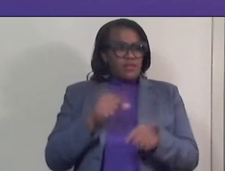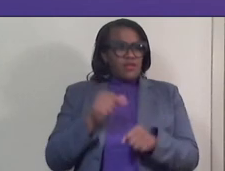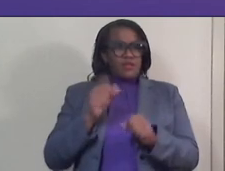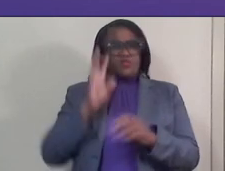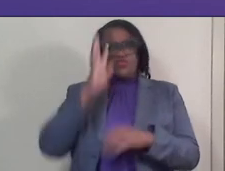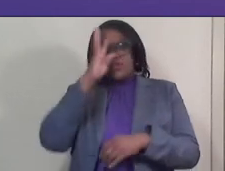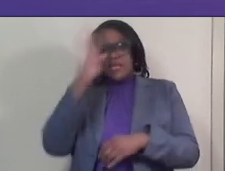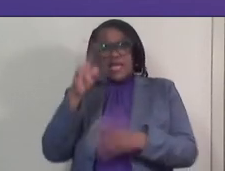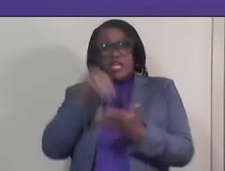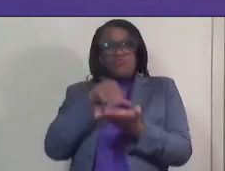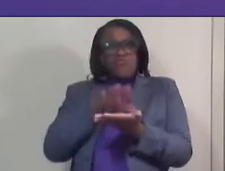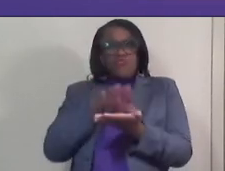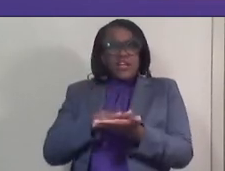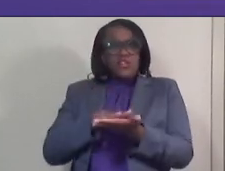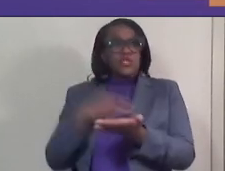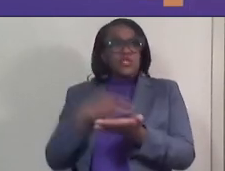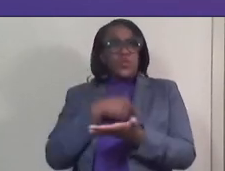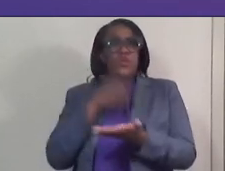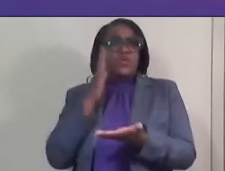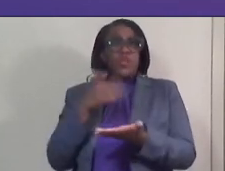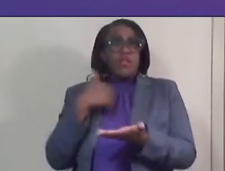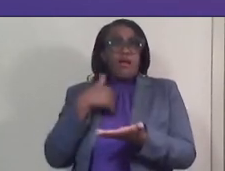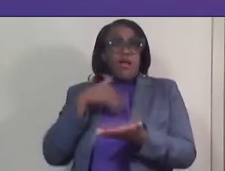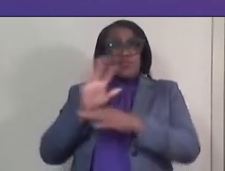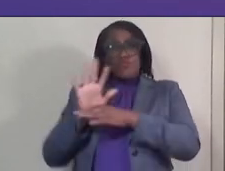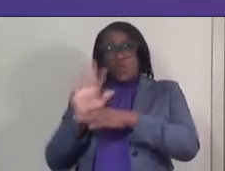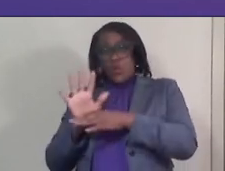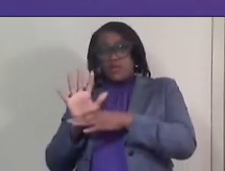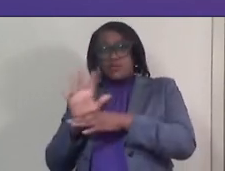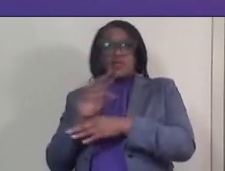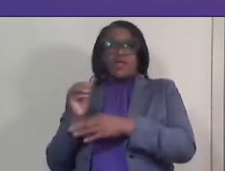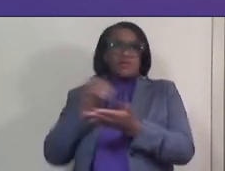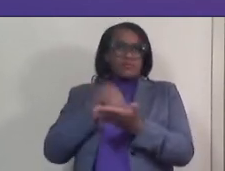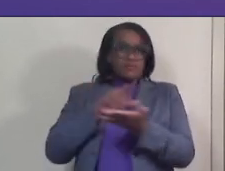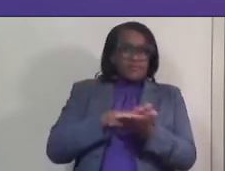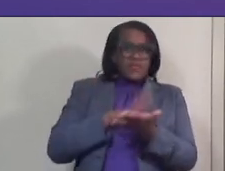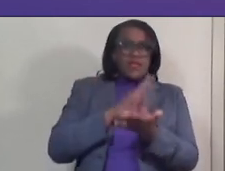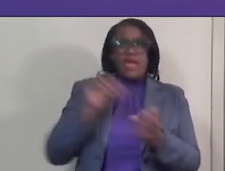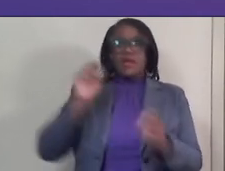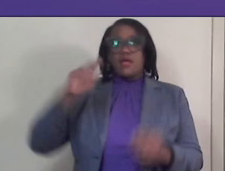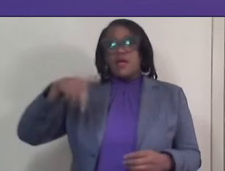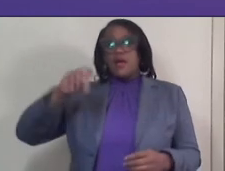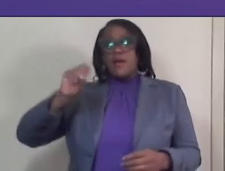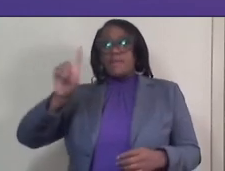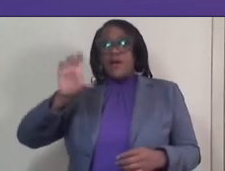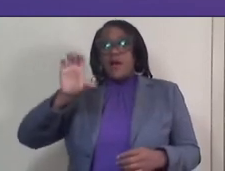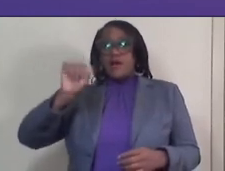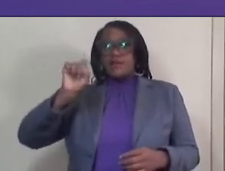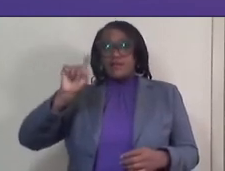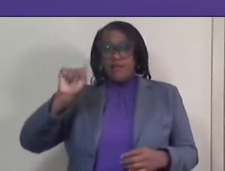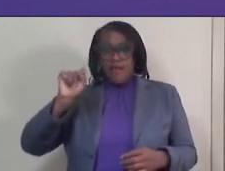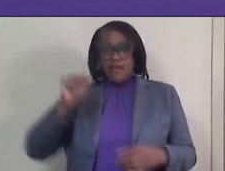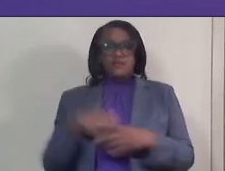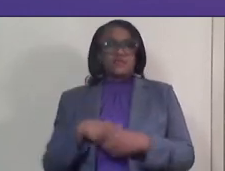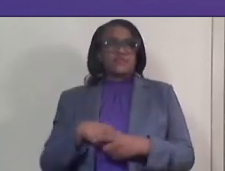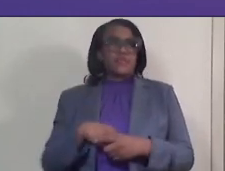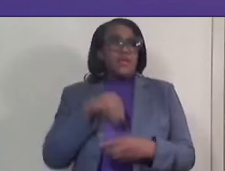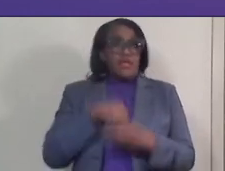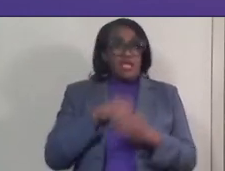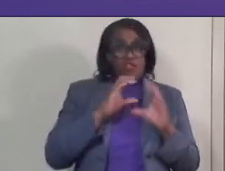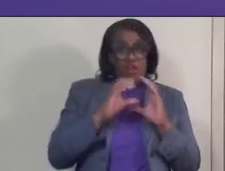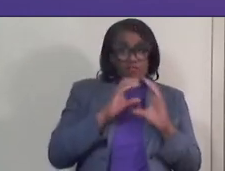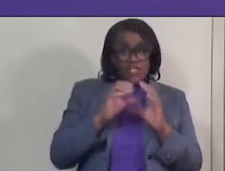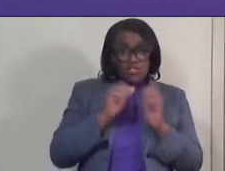both where we'll have a recordings and then we can put it up as a podcast. We're in conversations with the Philadelphia